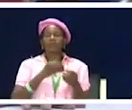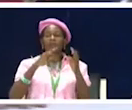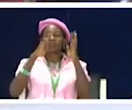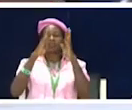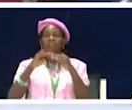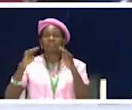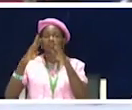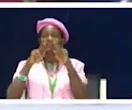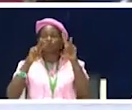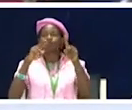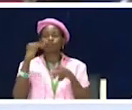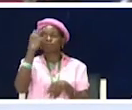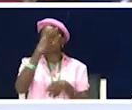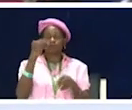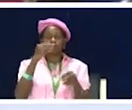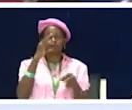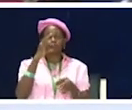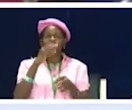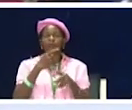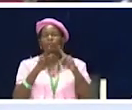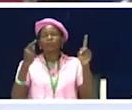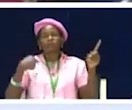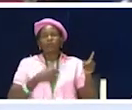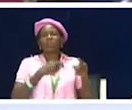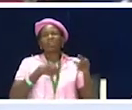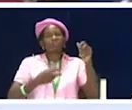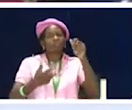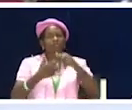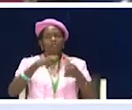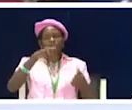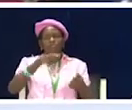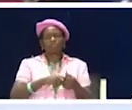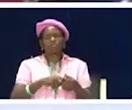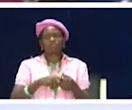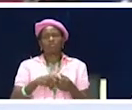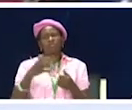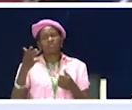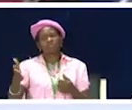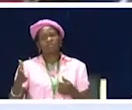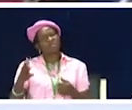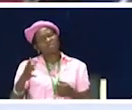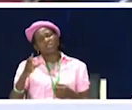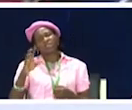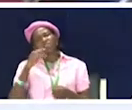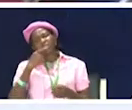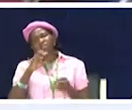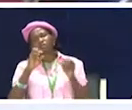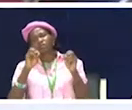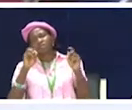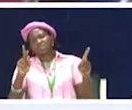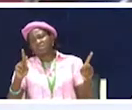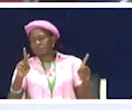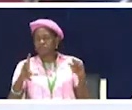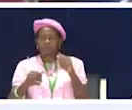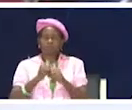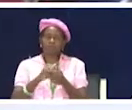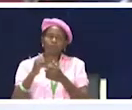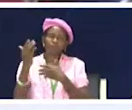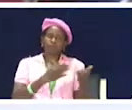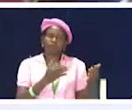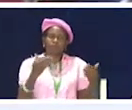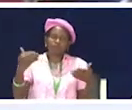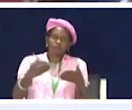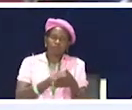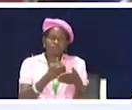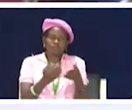beautiful, but we have problems. Oh, he said, all right, bring me a new cruise,